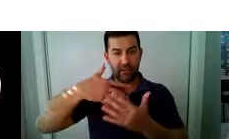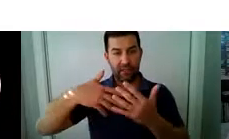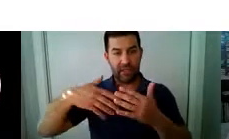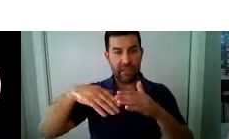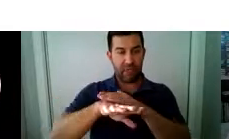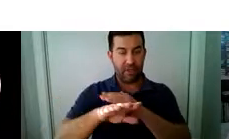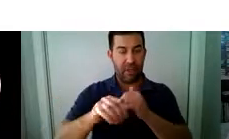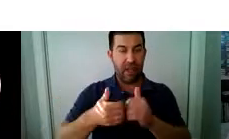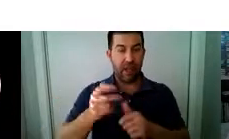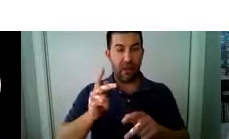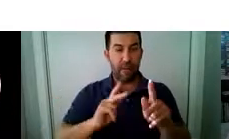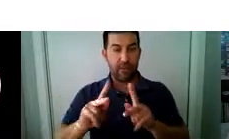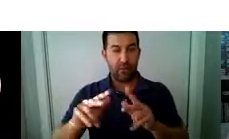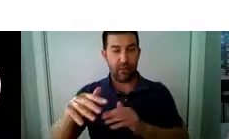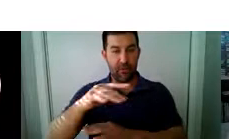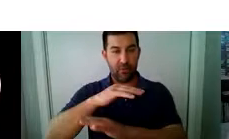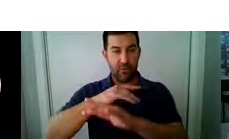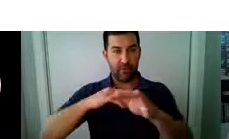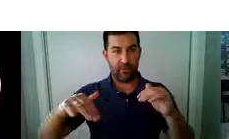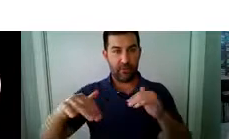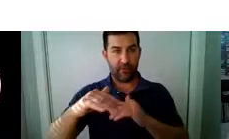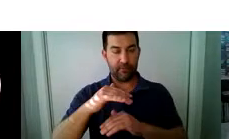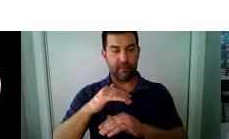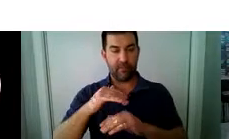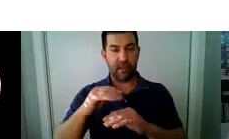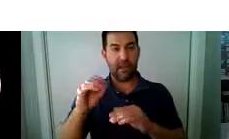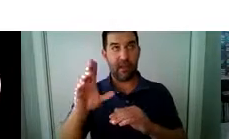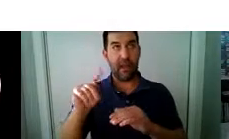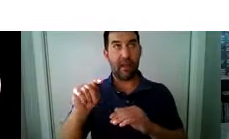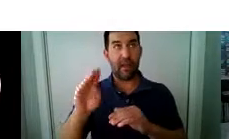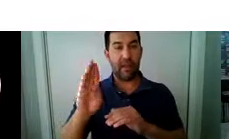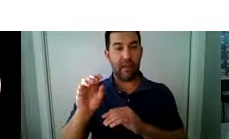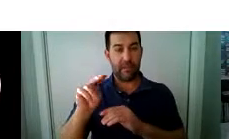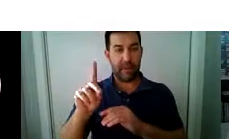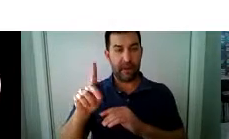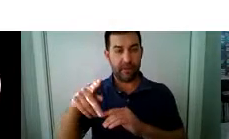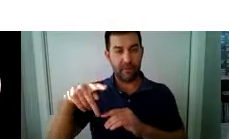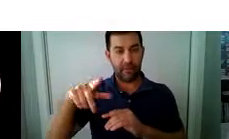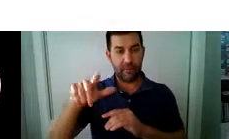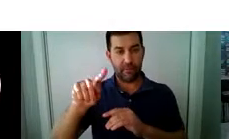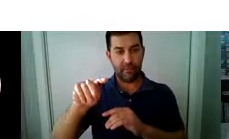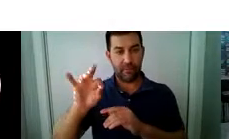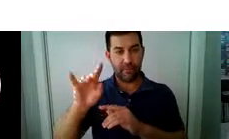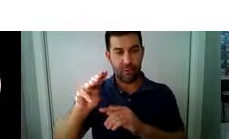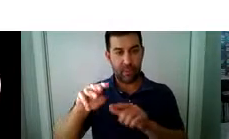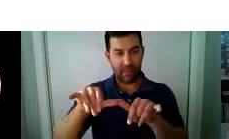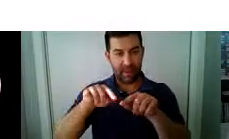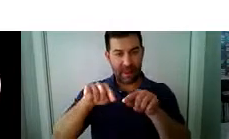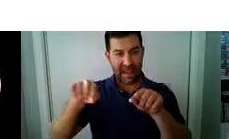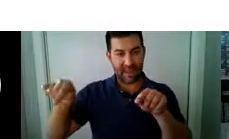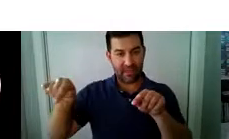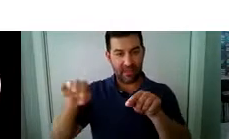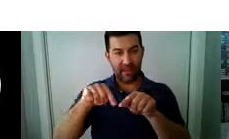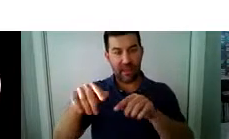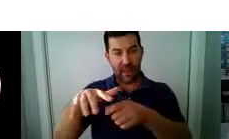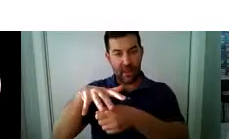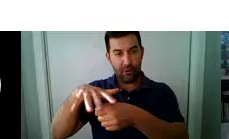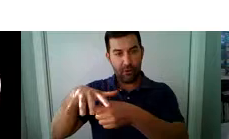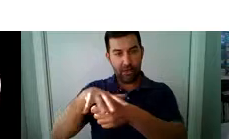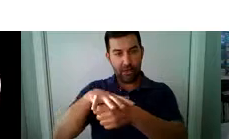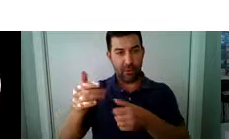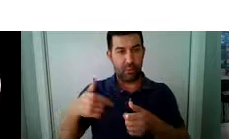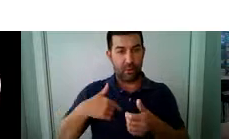so how people move throughout the site. The outbound platform and length platform length and location, which we're proposing